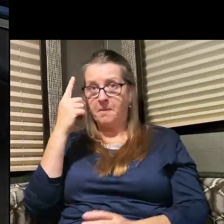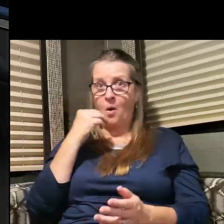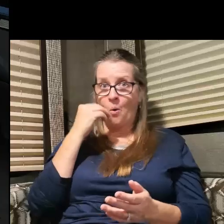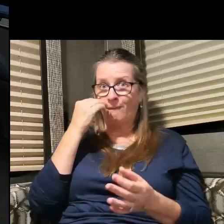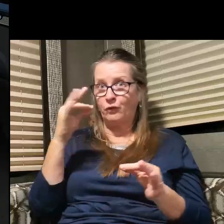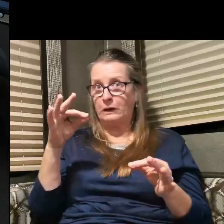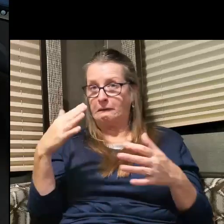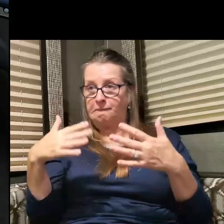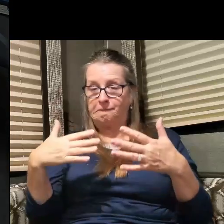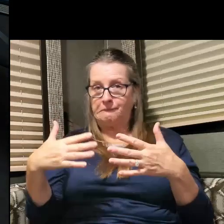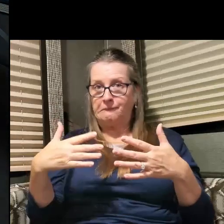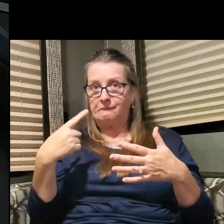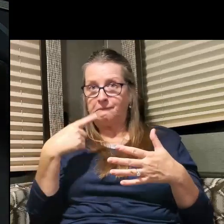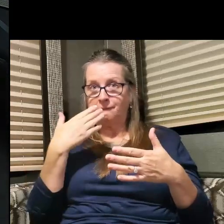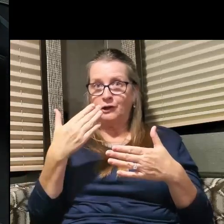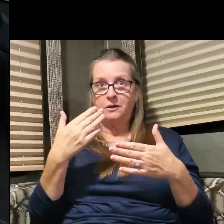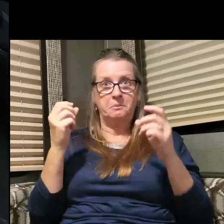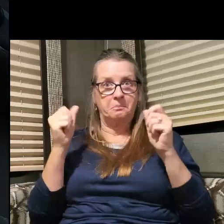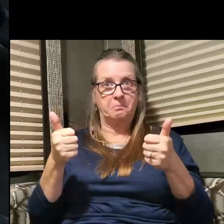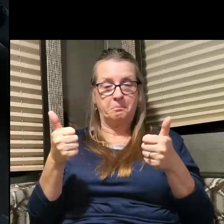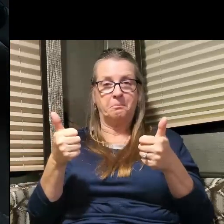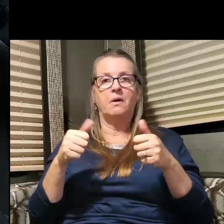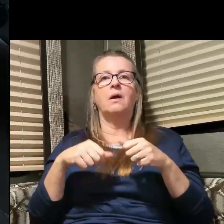Okay, I'm starting to think I'm home free.